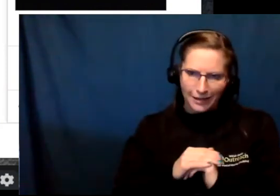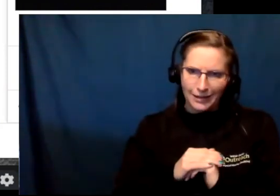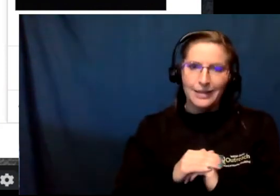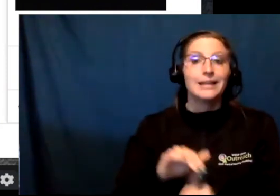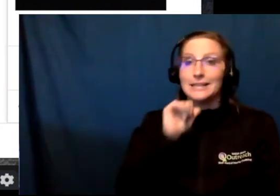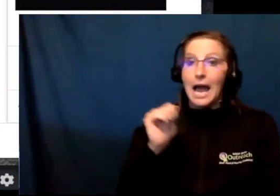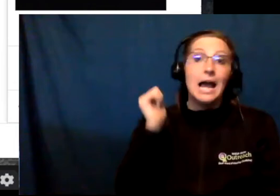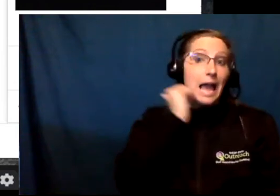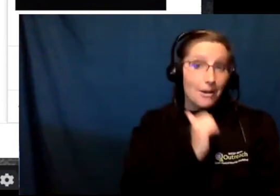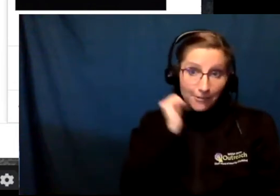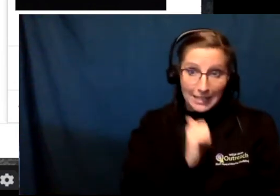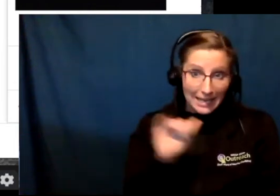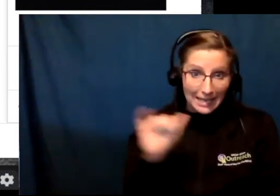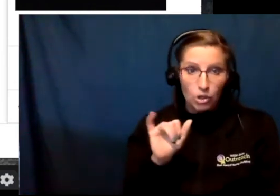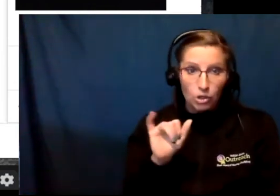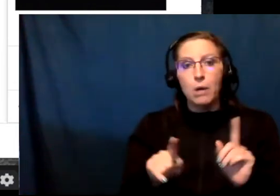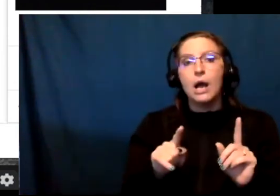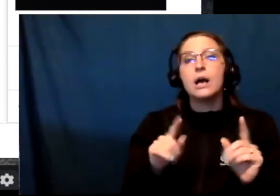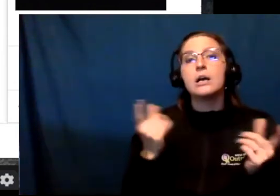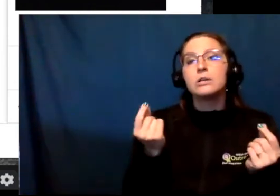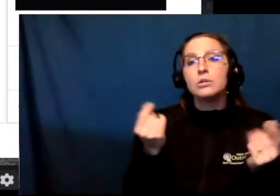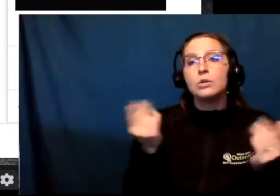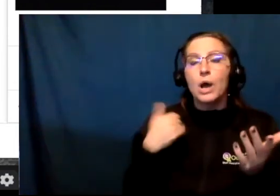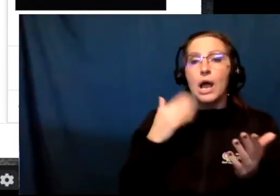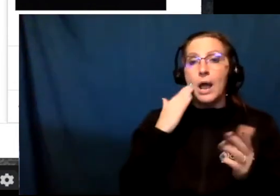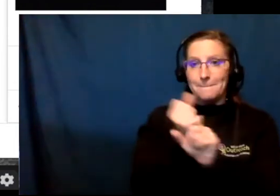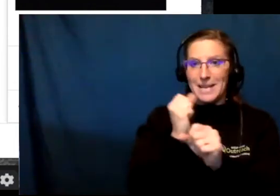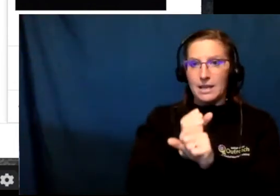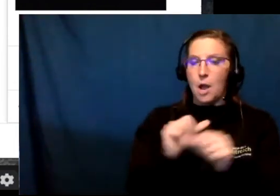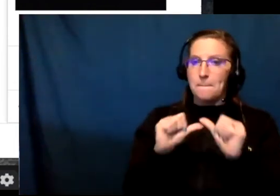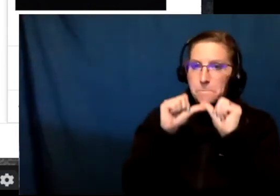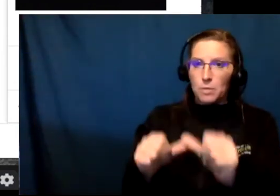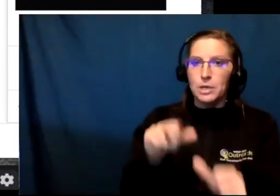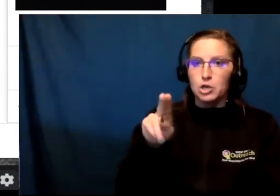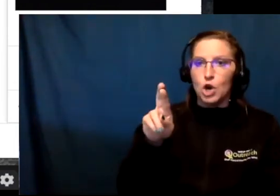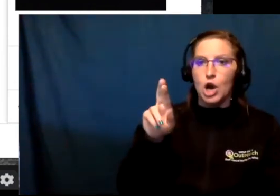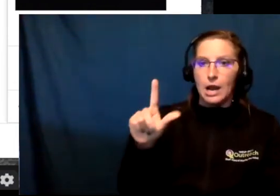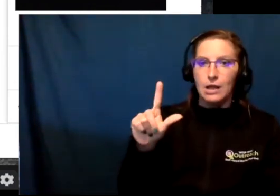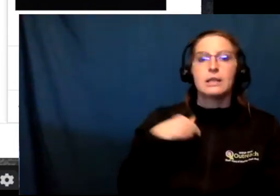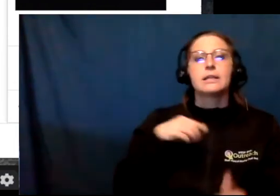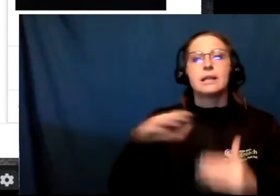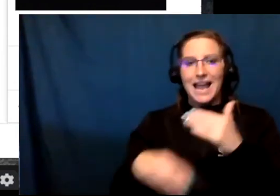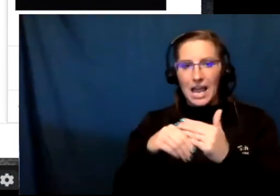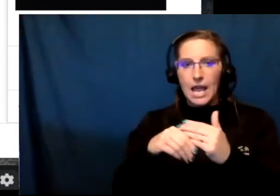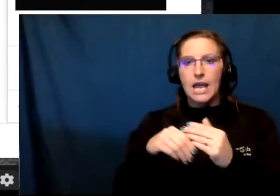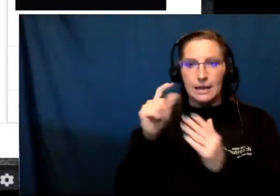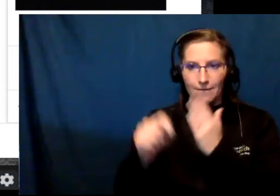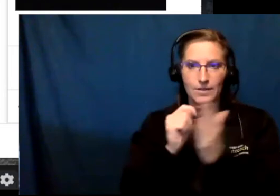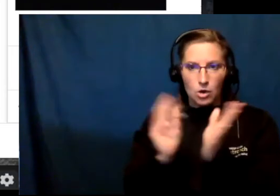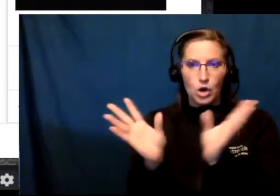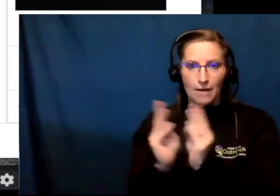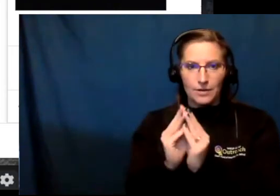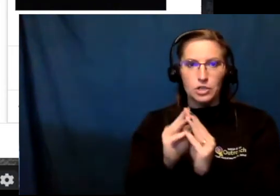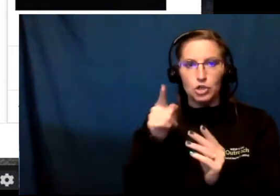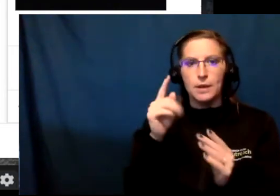every day, but what this does is it will make a permanent URL, and then you want to add the video conferencing, and you can pick